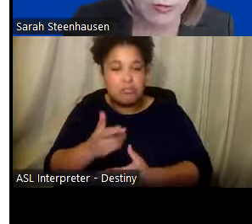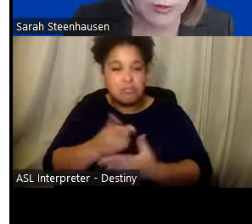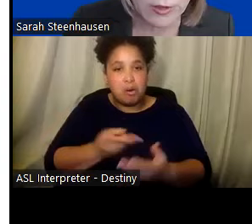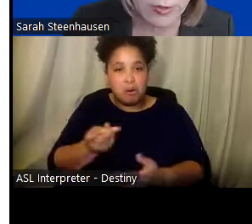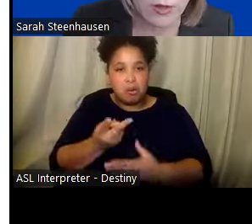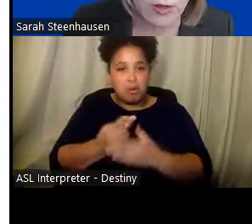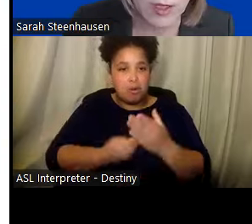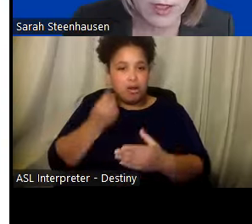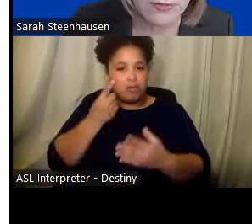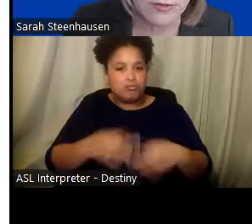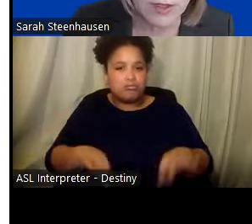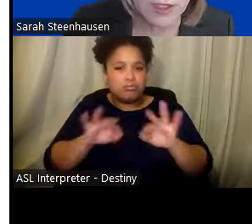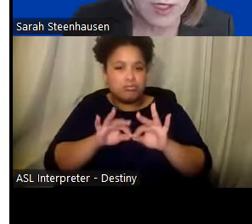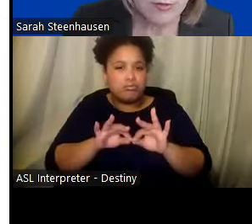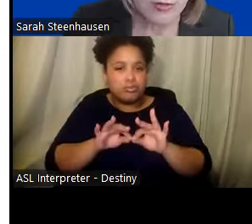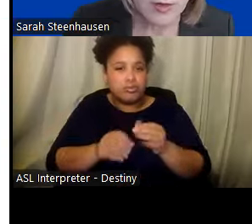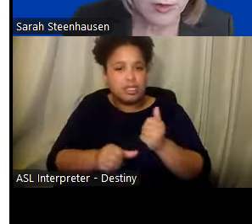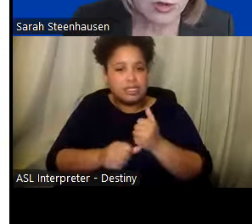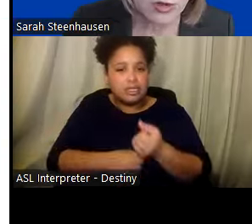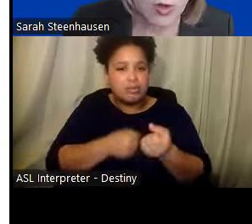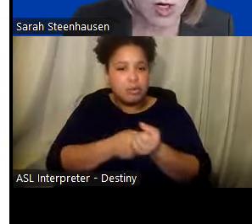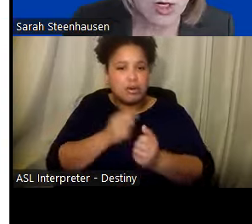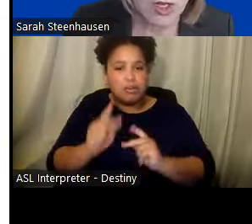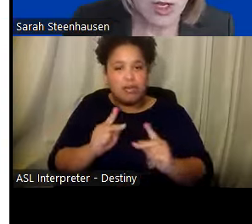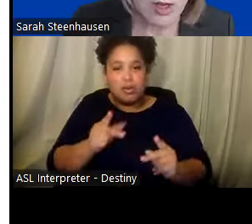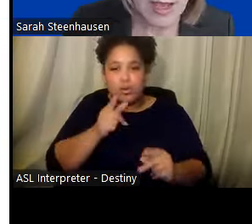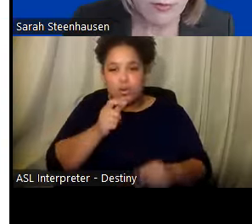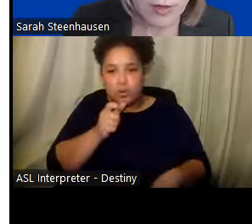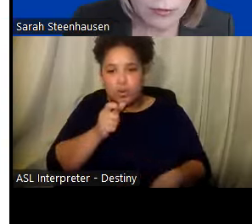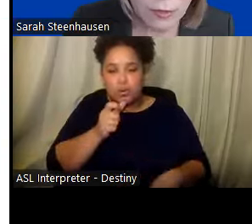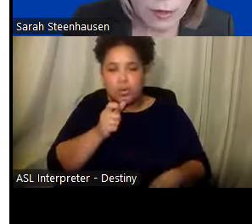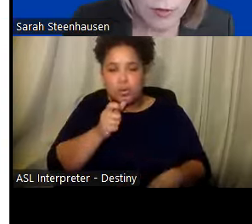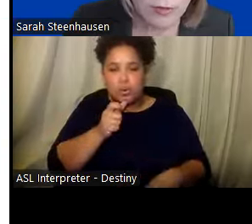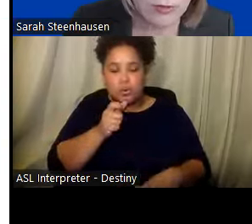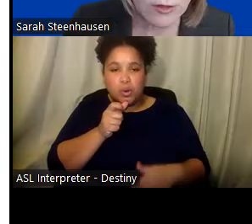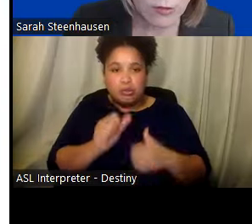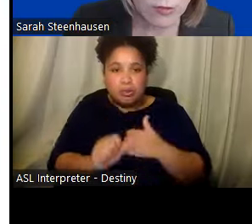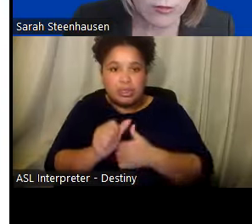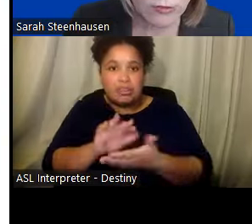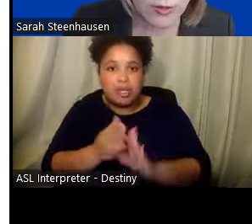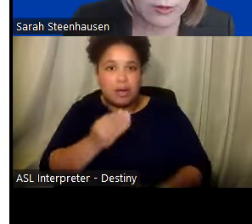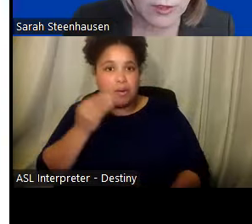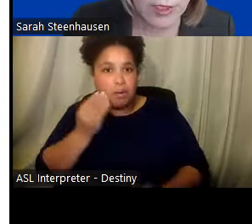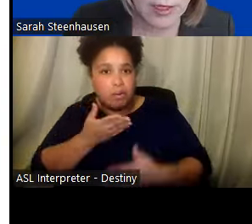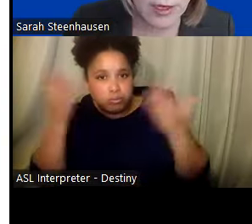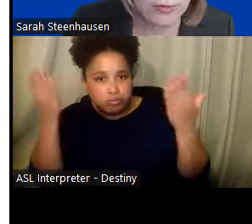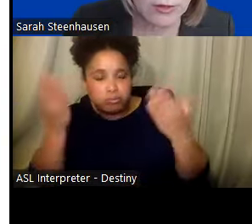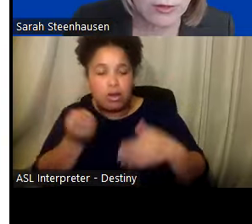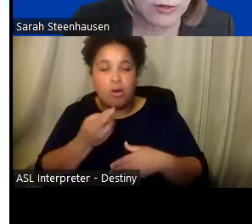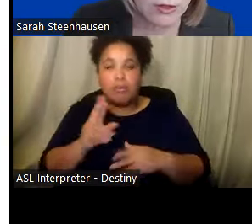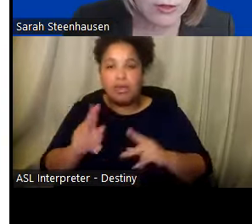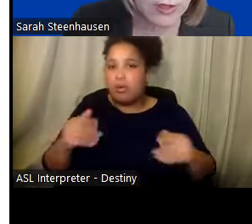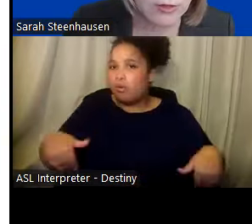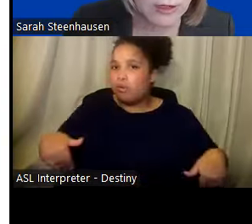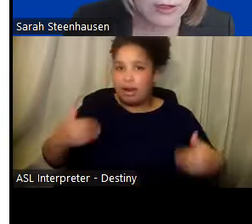programs are really critical at assisting both people who are at risk of homelessness or those who are currently unhoused